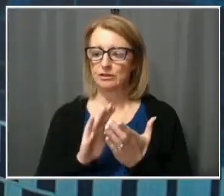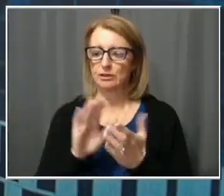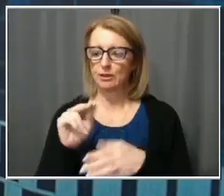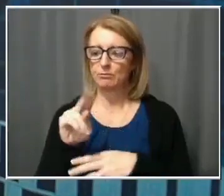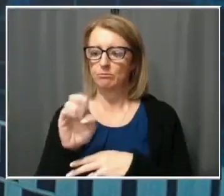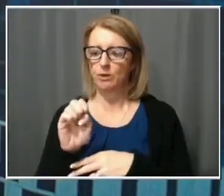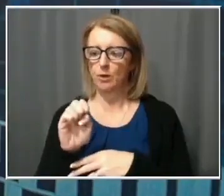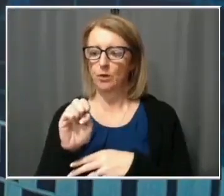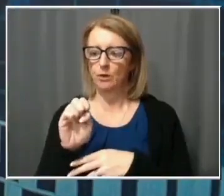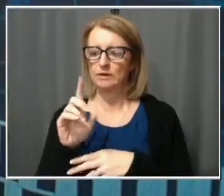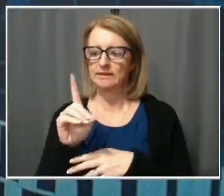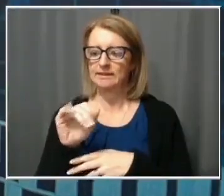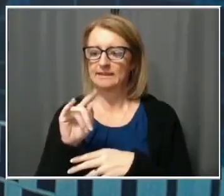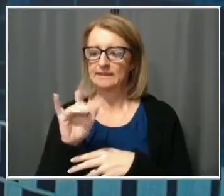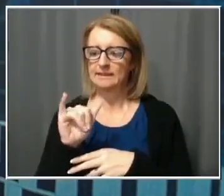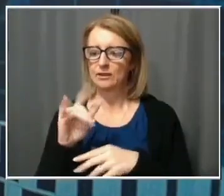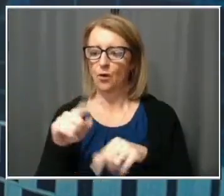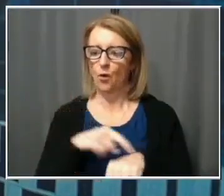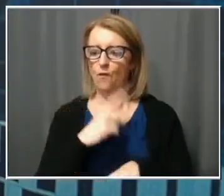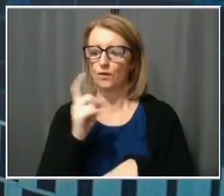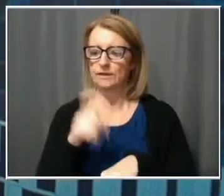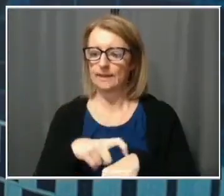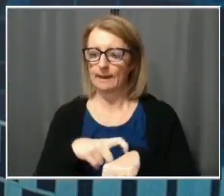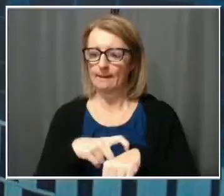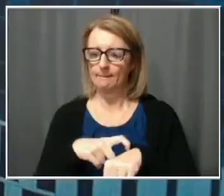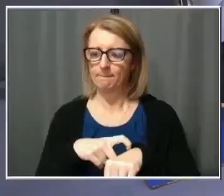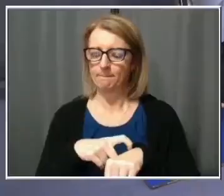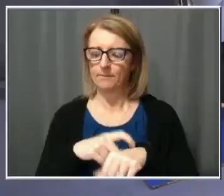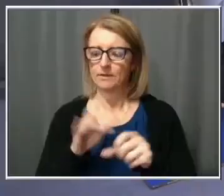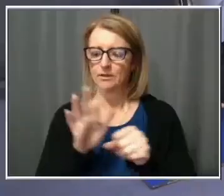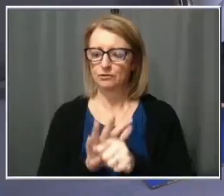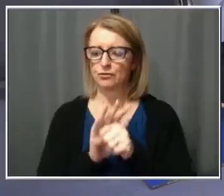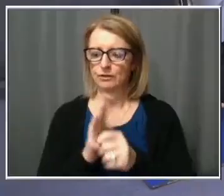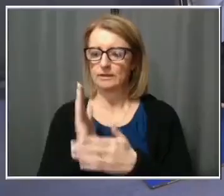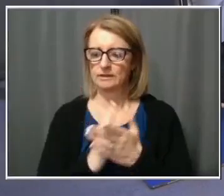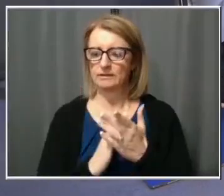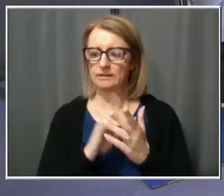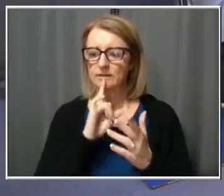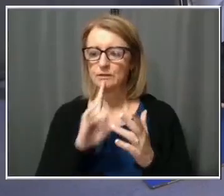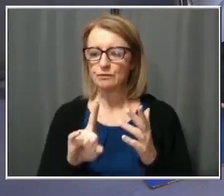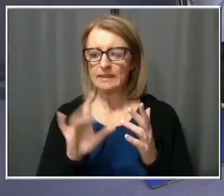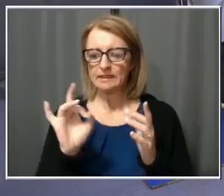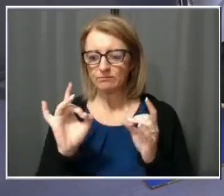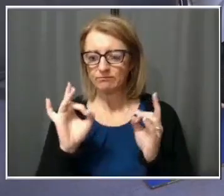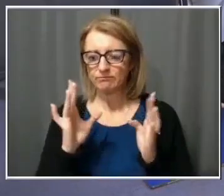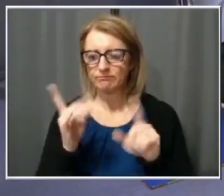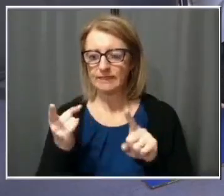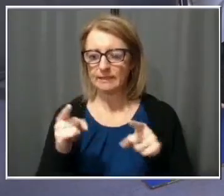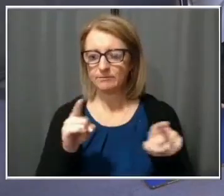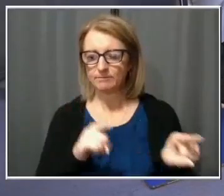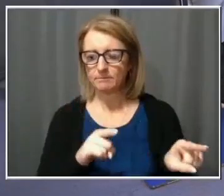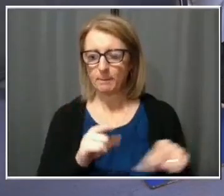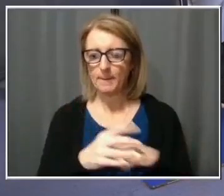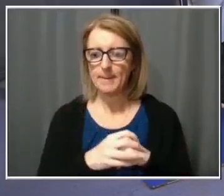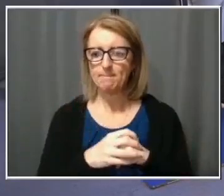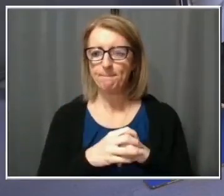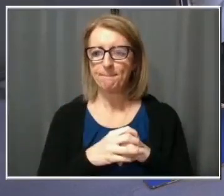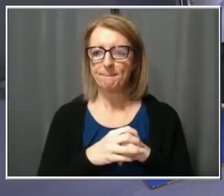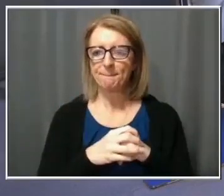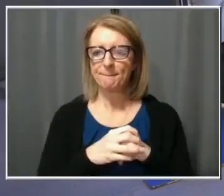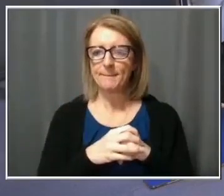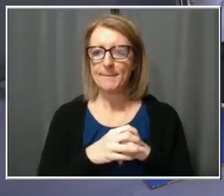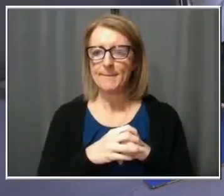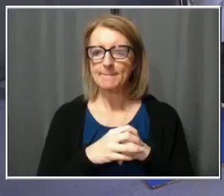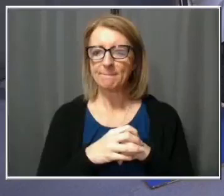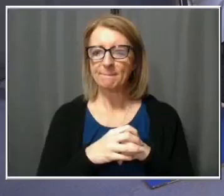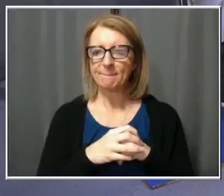time. And if your bones aren't strong, then it will lead to a stress injury. So like domino effect. It is a domino effect. And good spoiler alert on what you just talked about, because we're going to